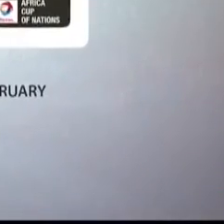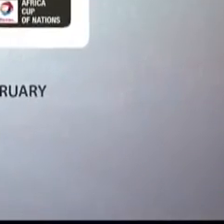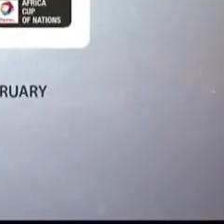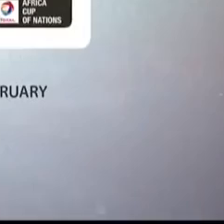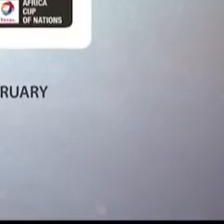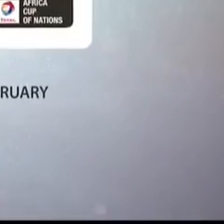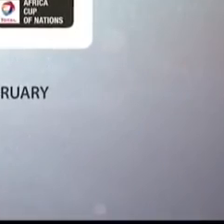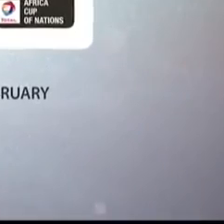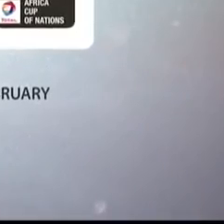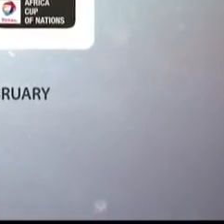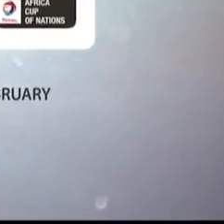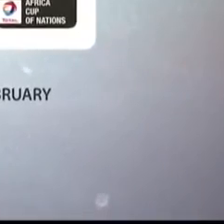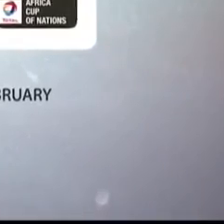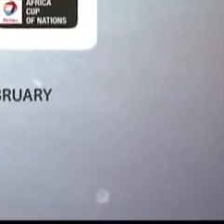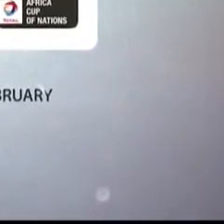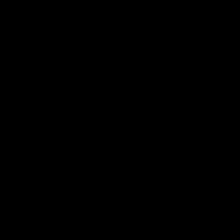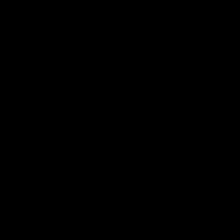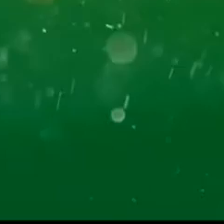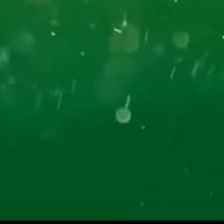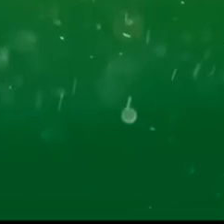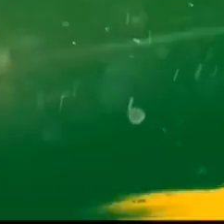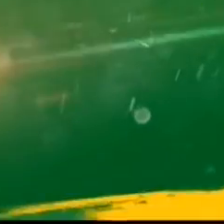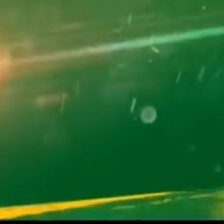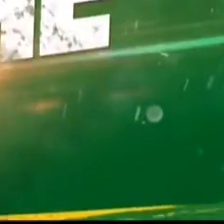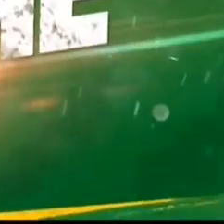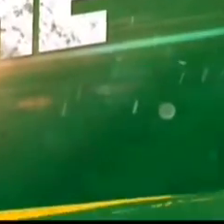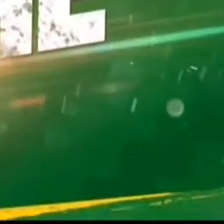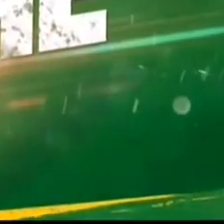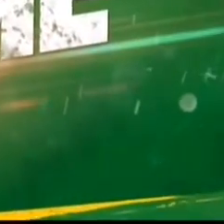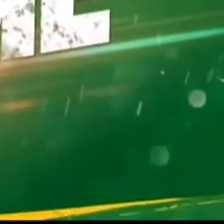AFCON 2017.